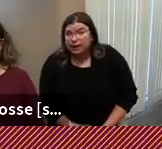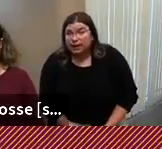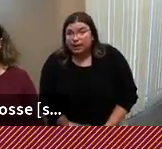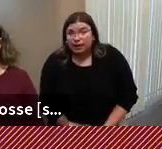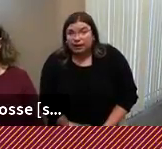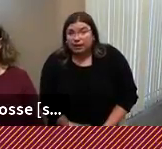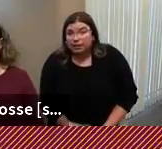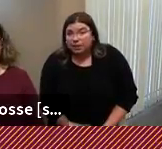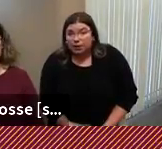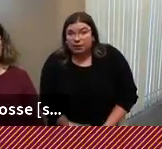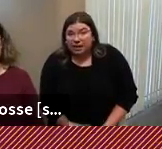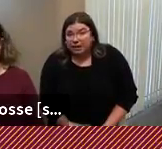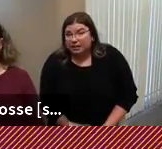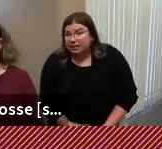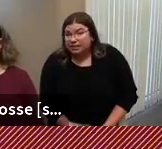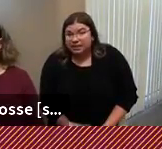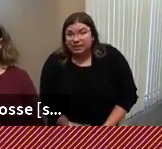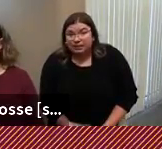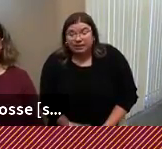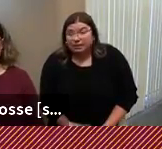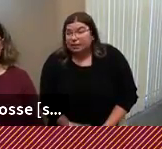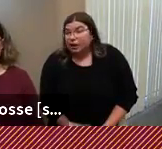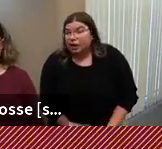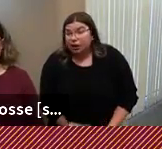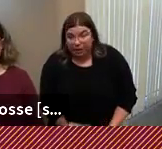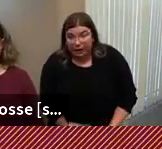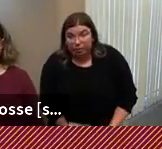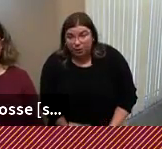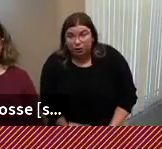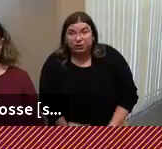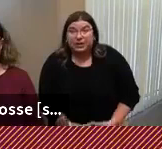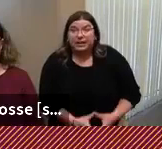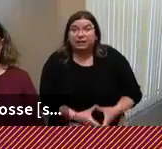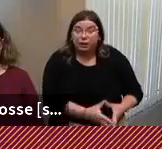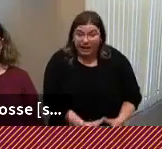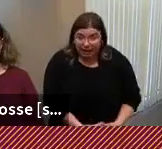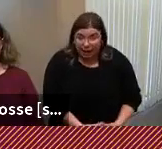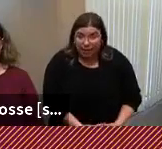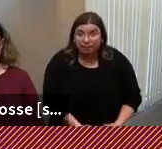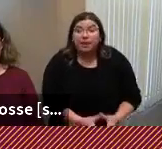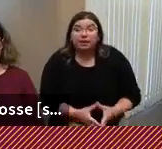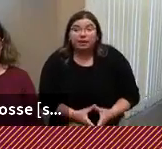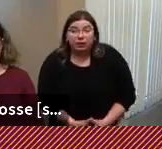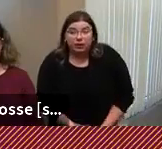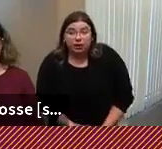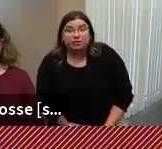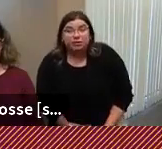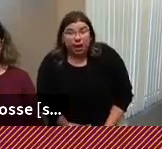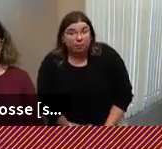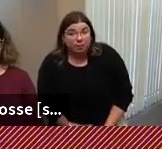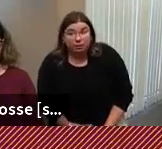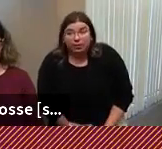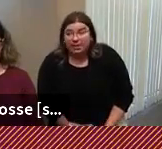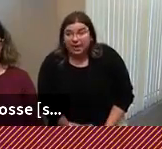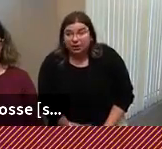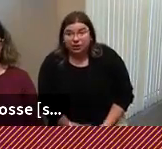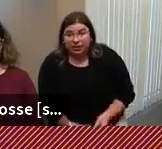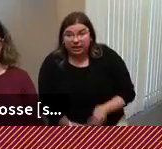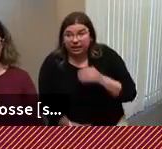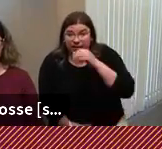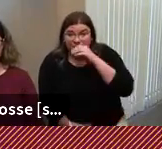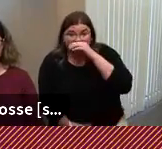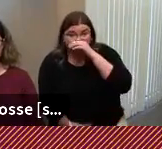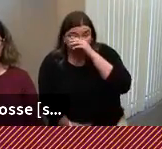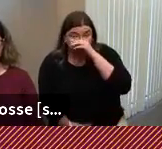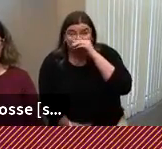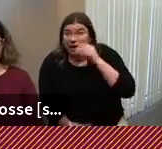$53,040. So that is a great opportunity for income. In terms of job numbers